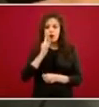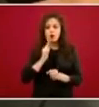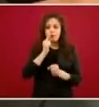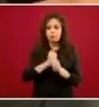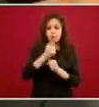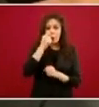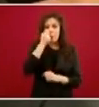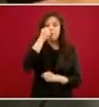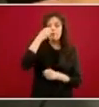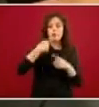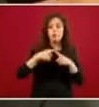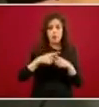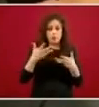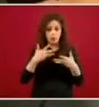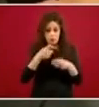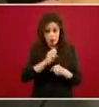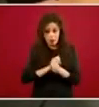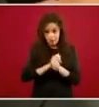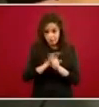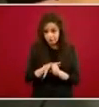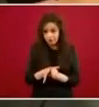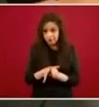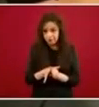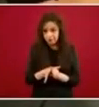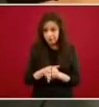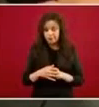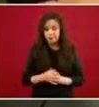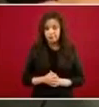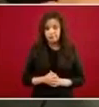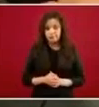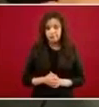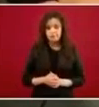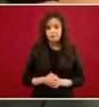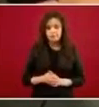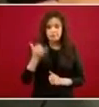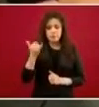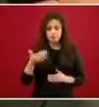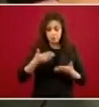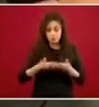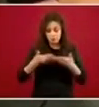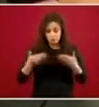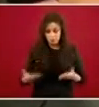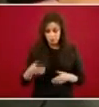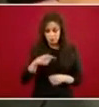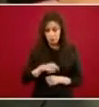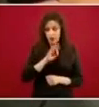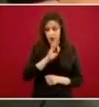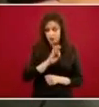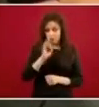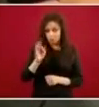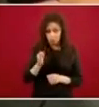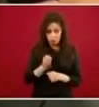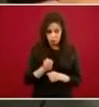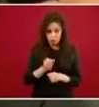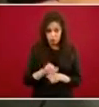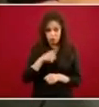for applying or offering COVID tests without having the proper licensing and